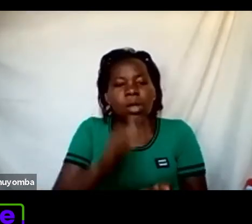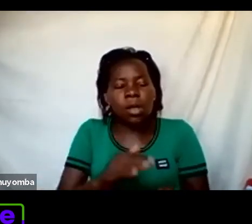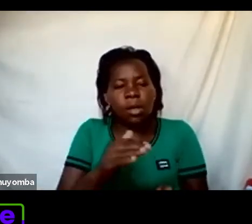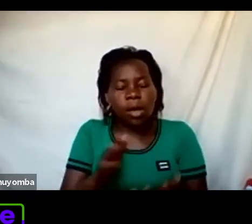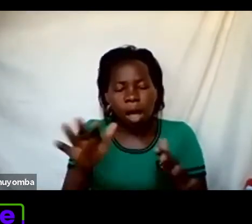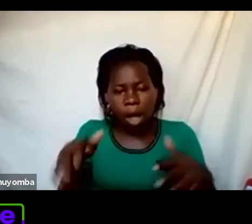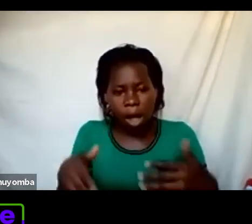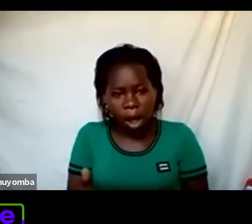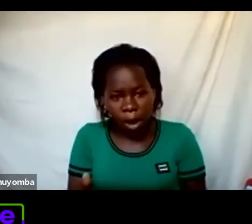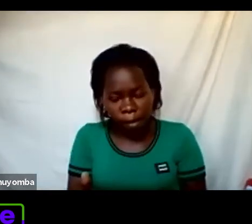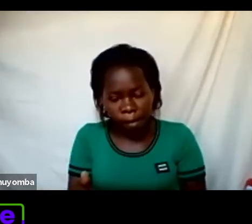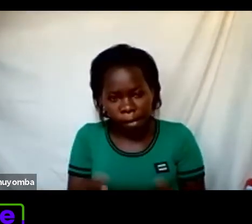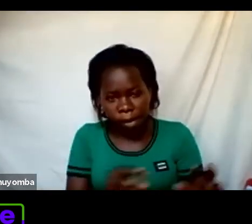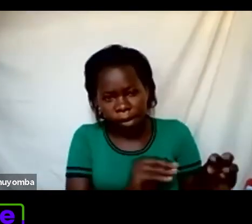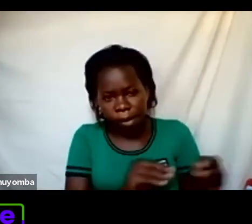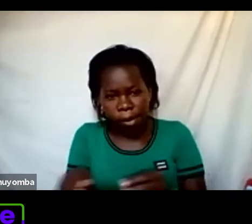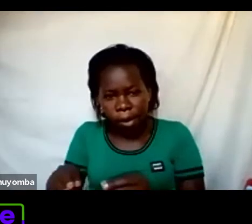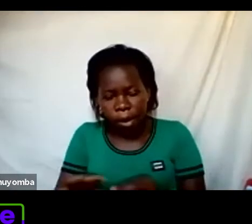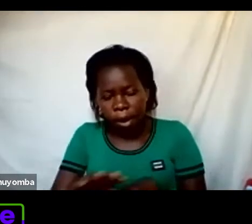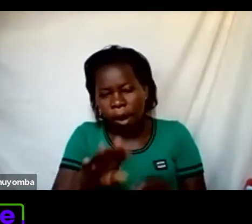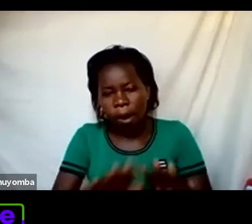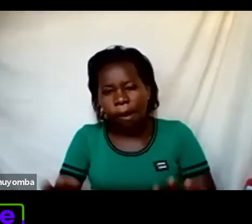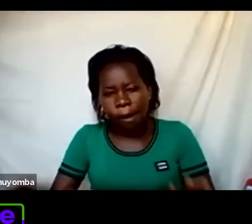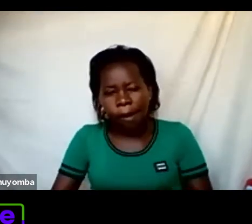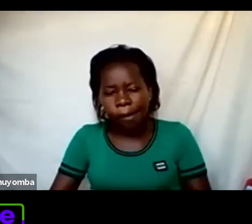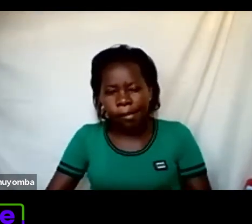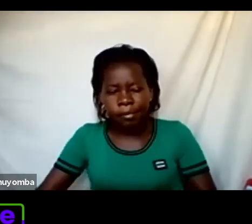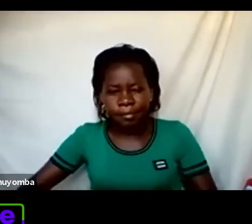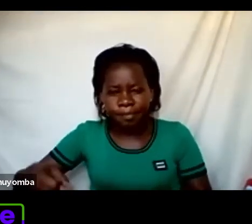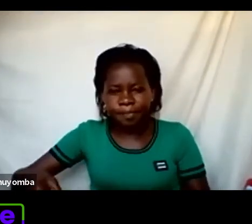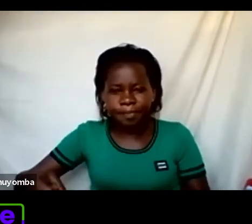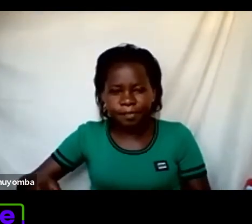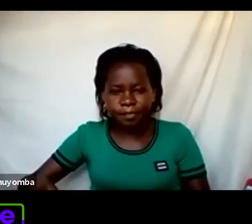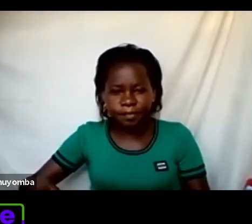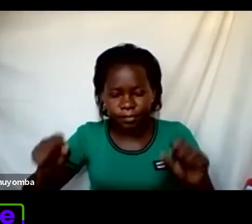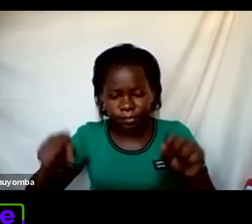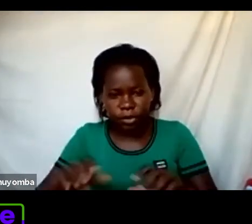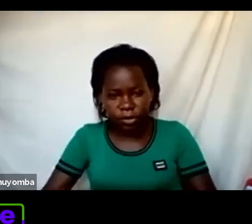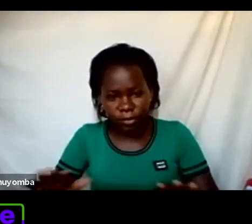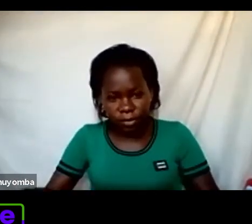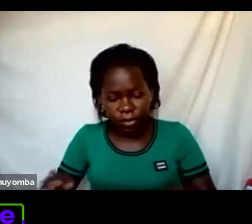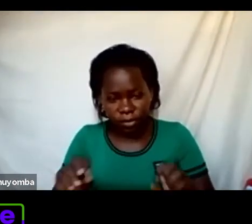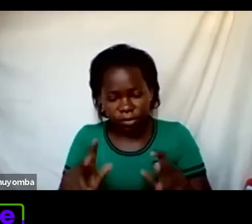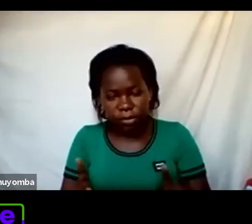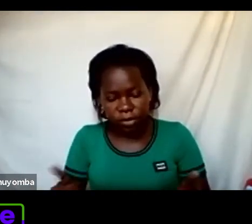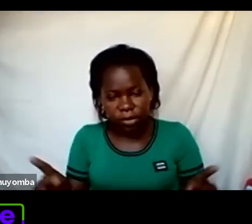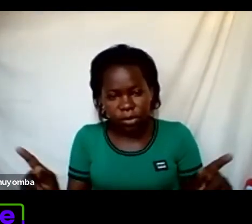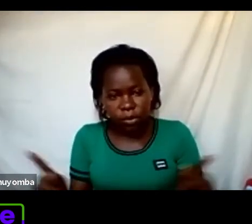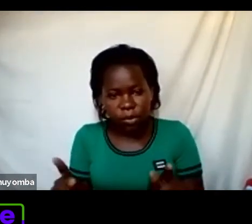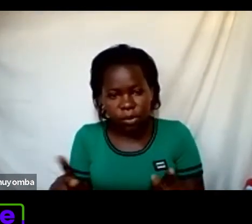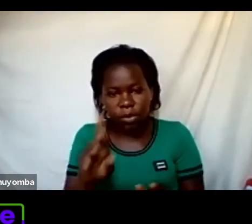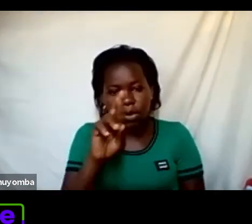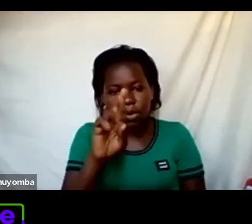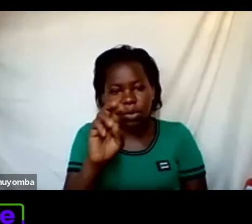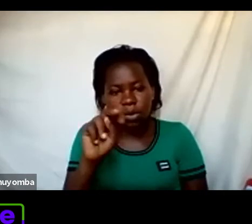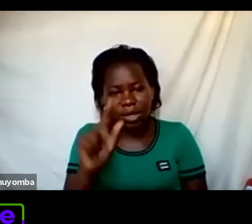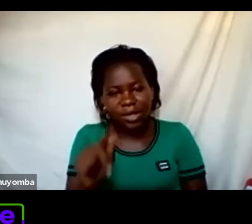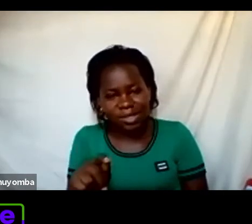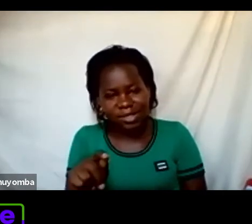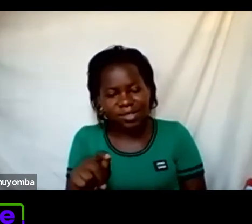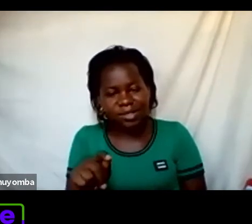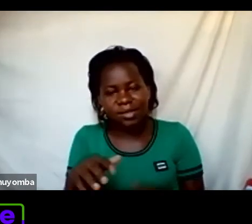dragging your whole market in a simple suitcase area as a potential market. Also eliminate rent, that is a big burden. Basically,